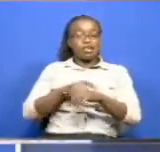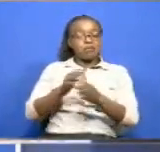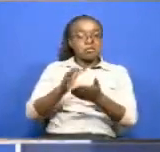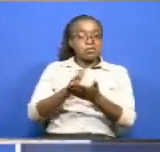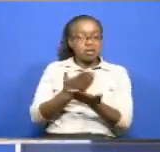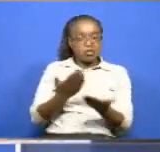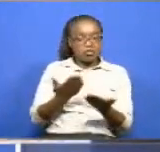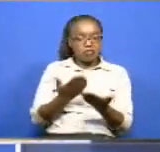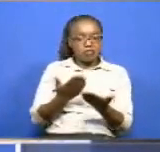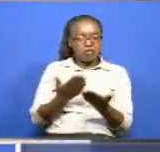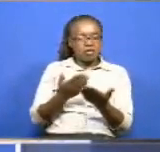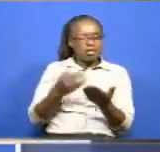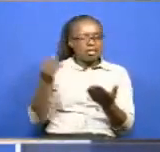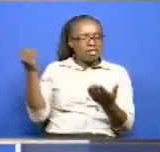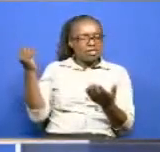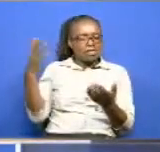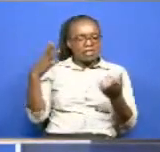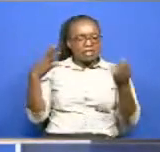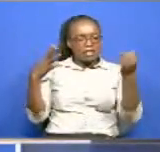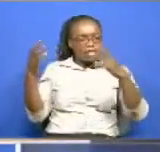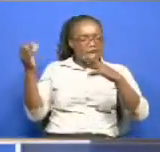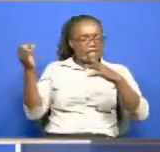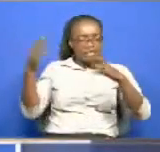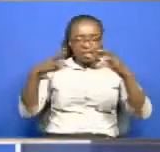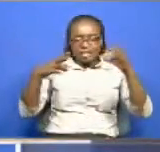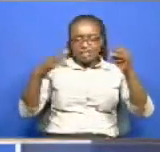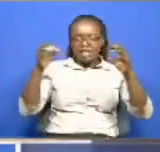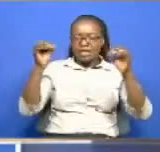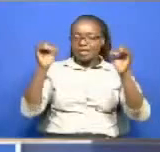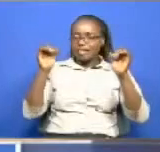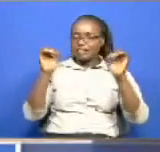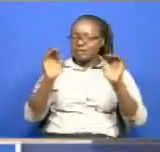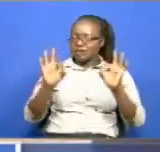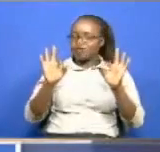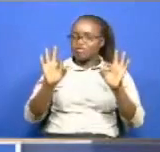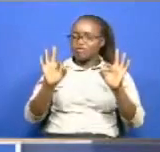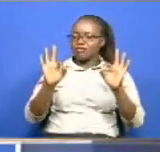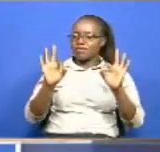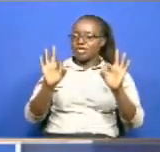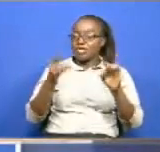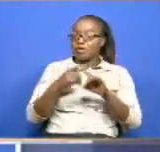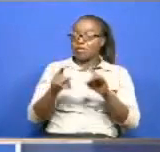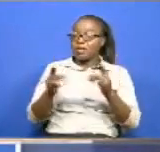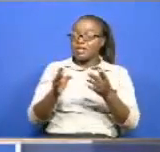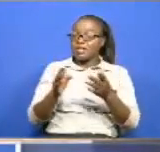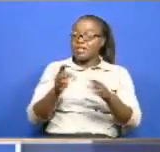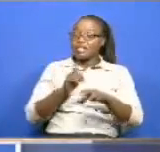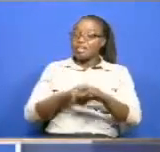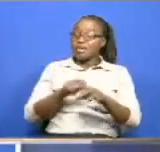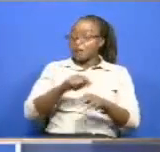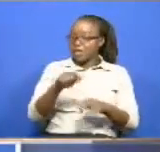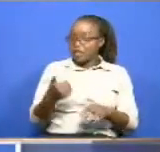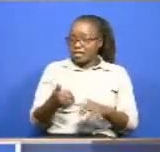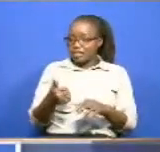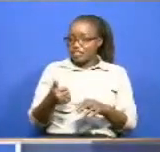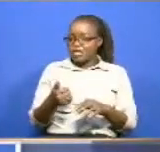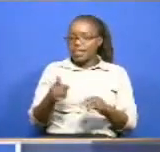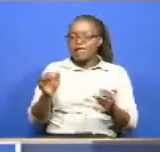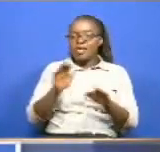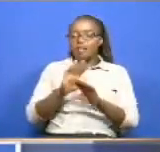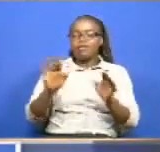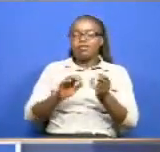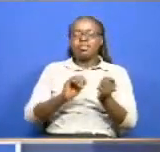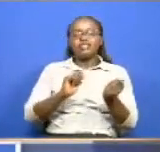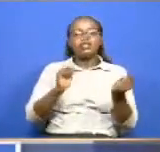that you shine, and there are those moments that things don't happen the way you expect them. And this is one of